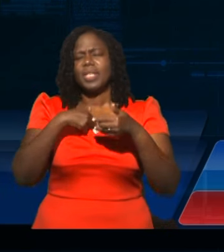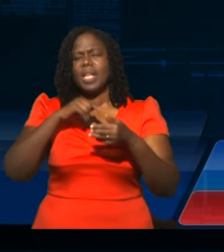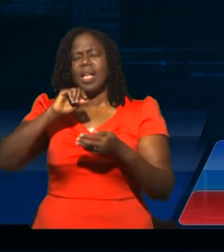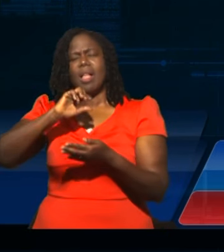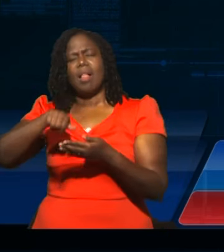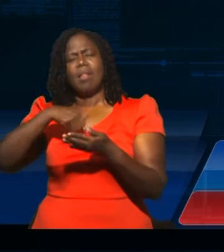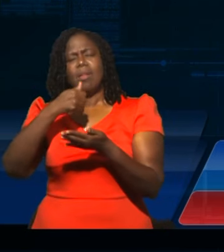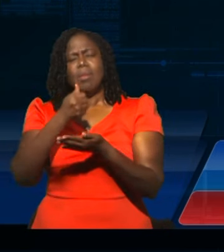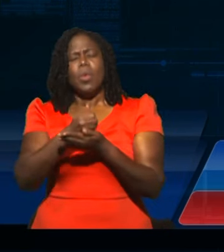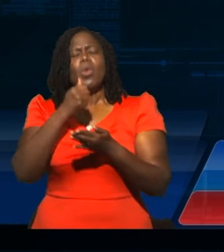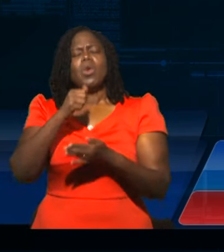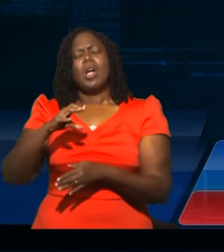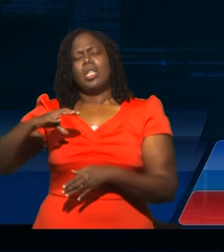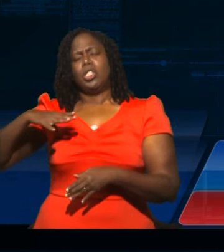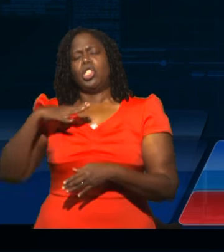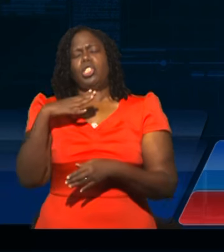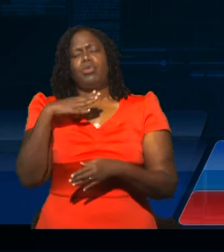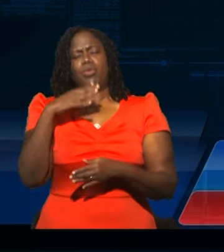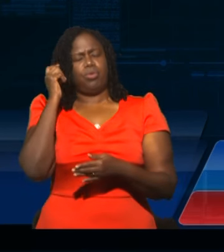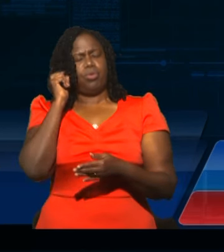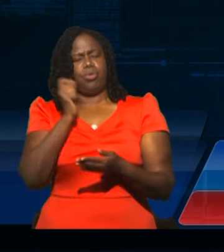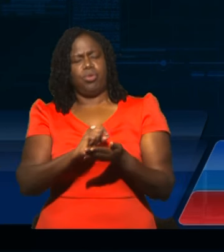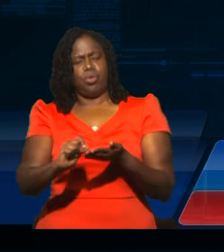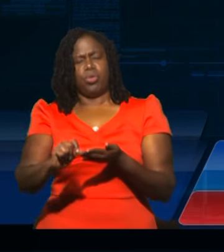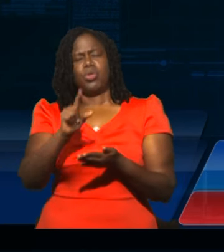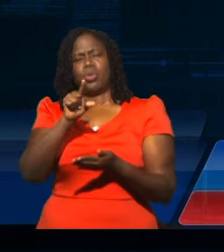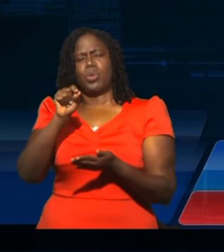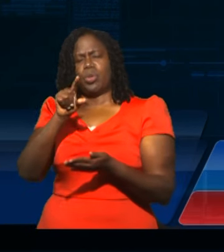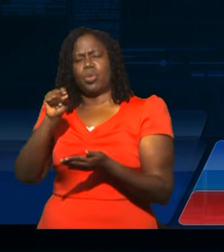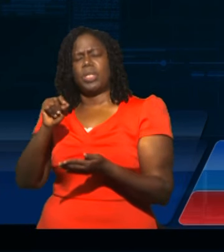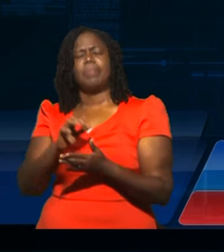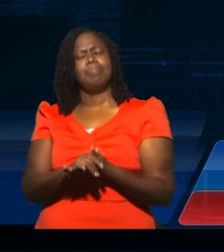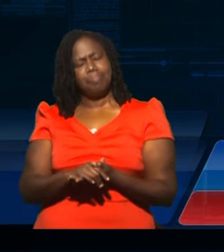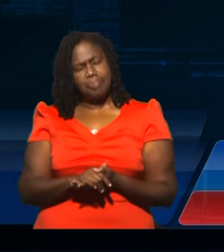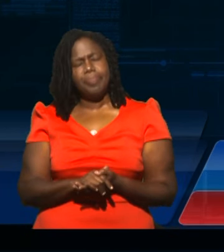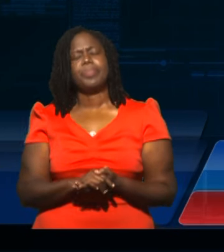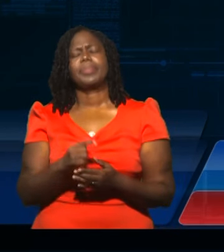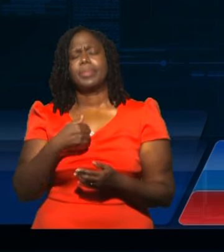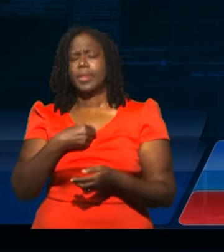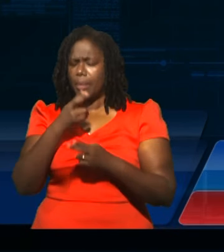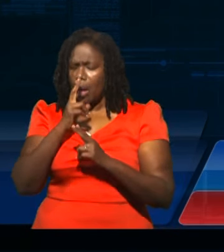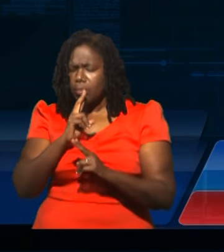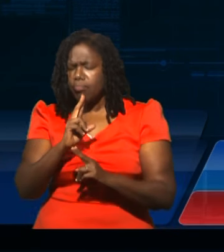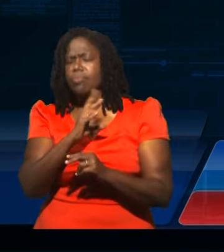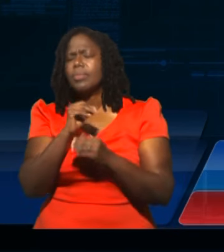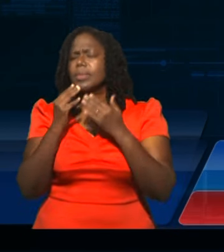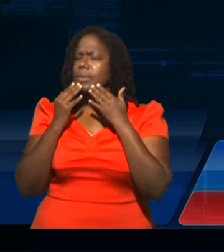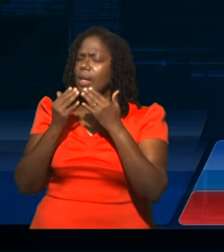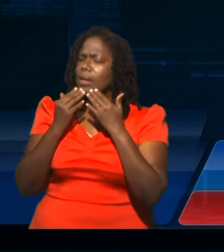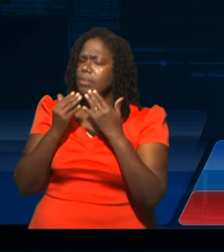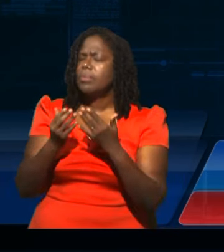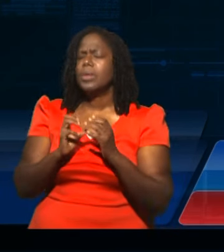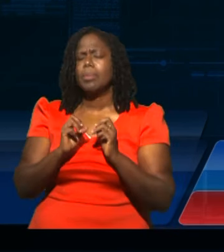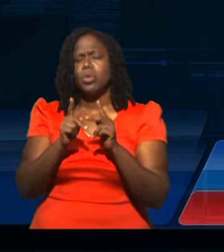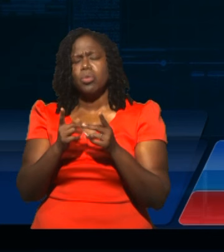May of 2020. So I am honored and thankful for the opportunity to serve. I